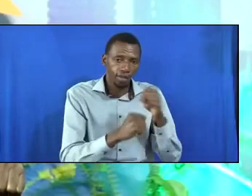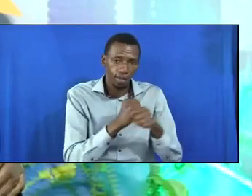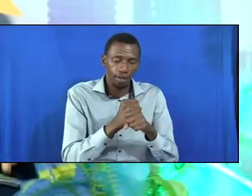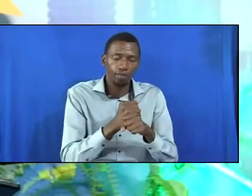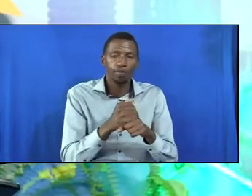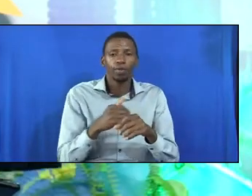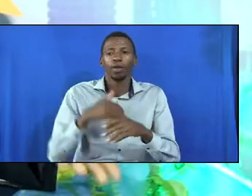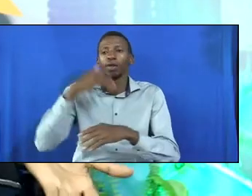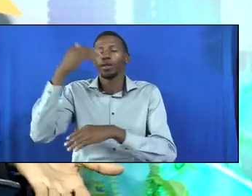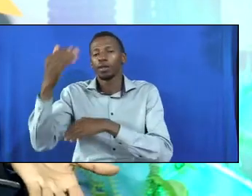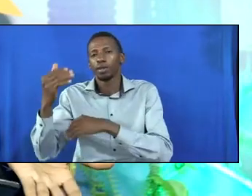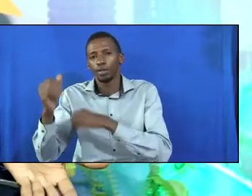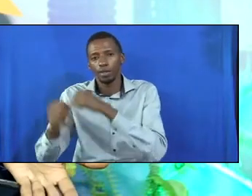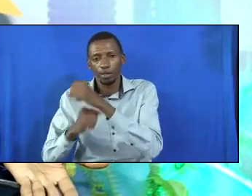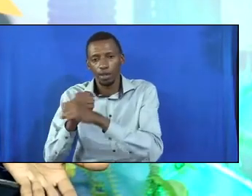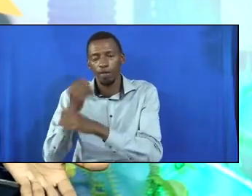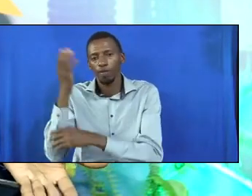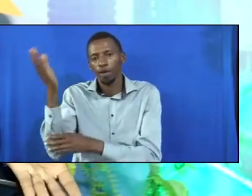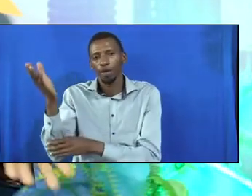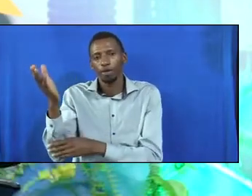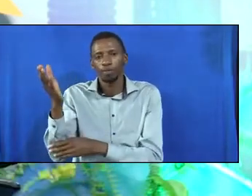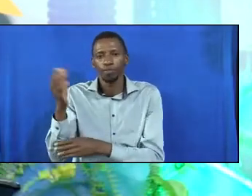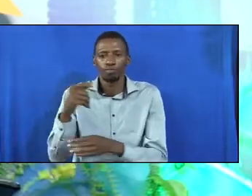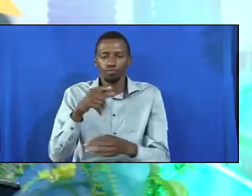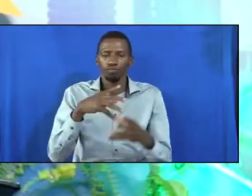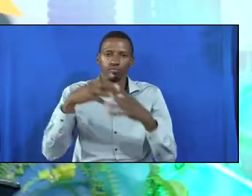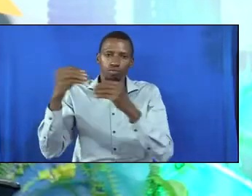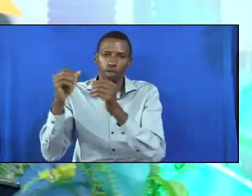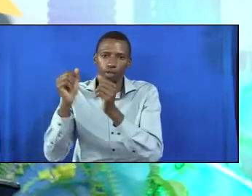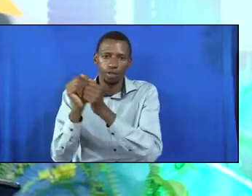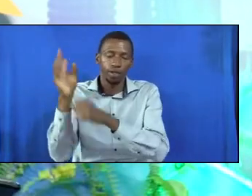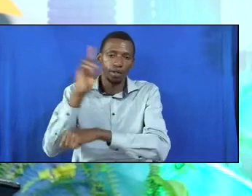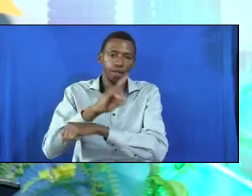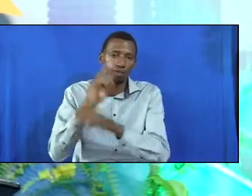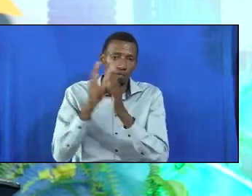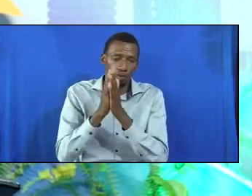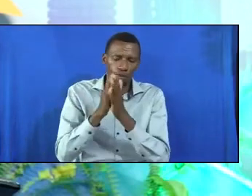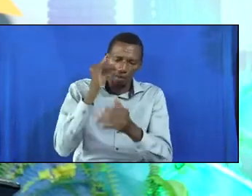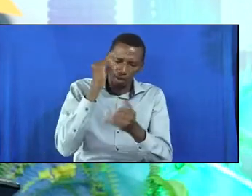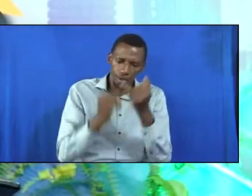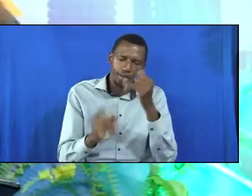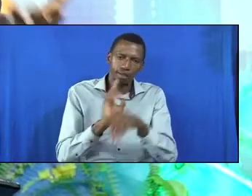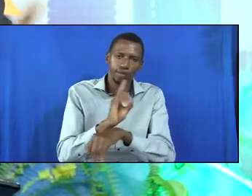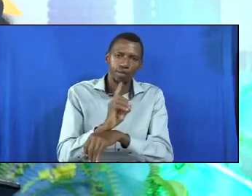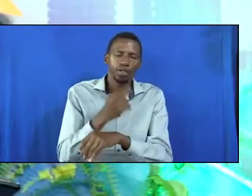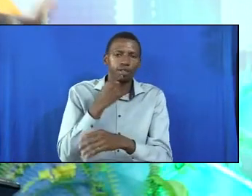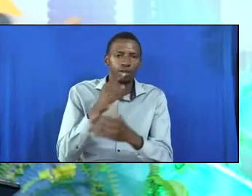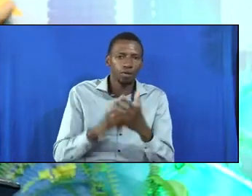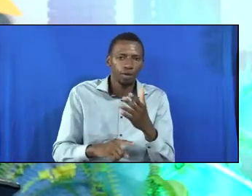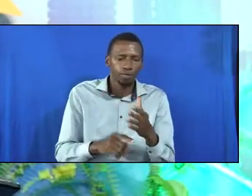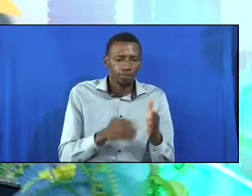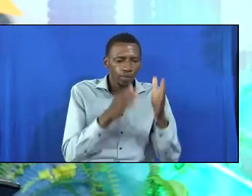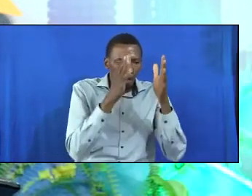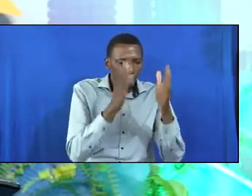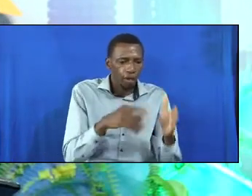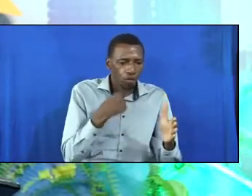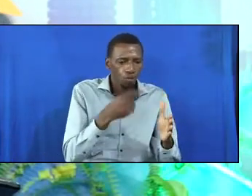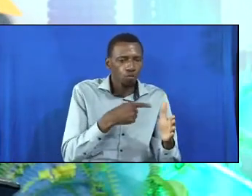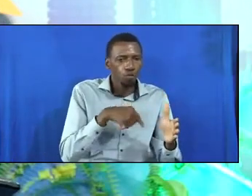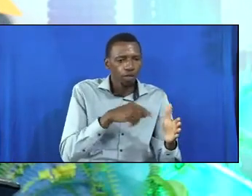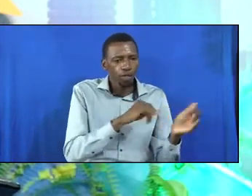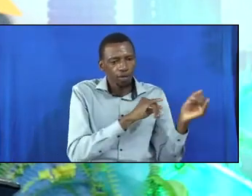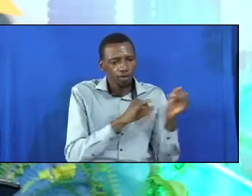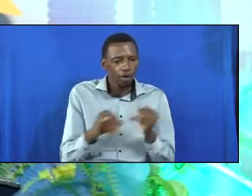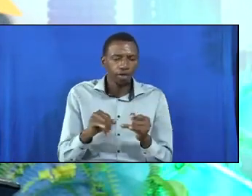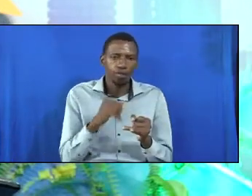that. I went there for 10 days of prayer. Then again, in the last minute, they told me the one we had invited is not there.